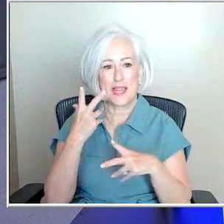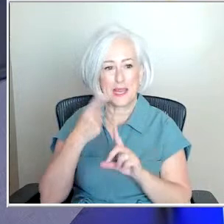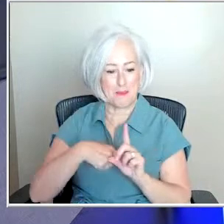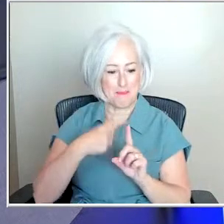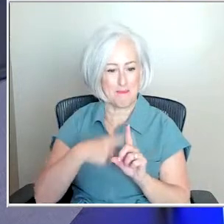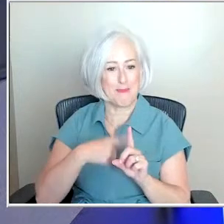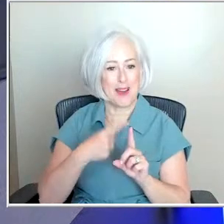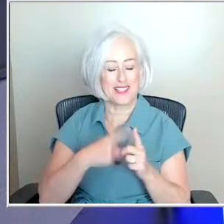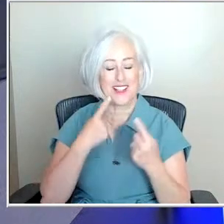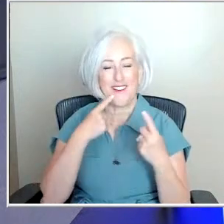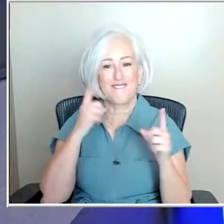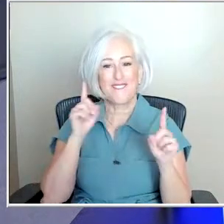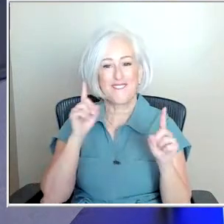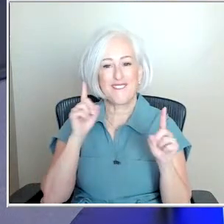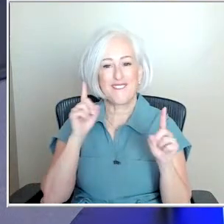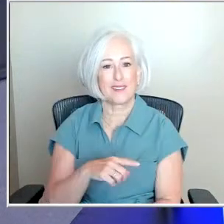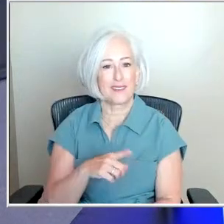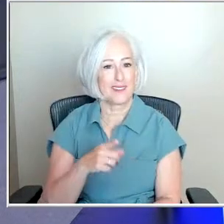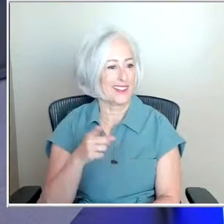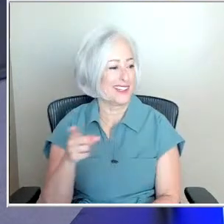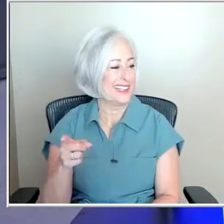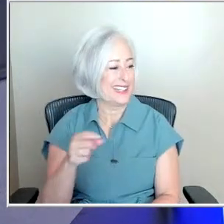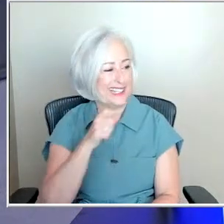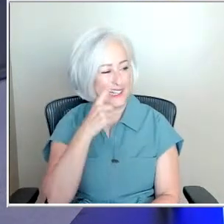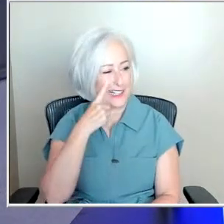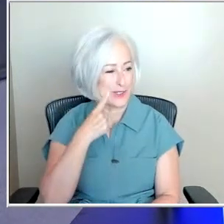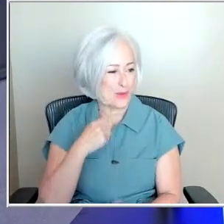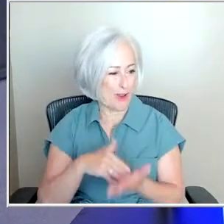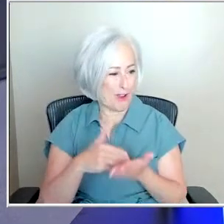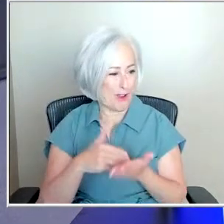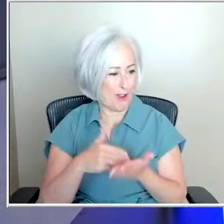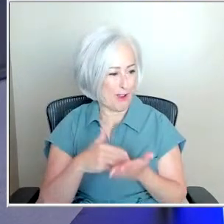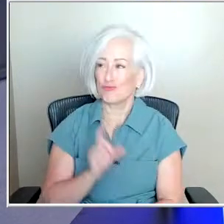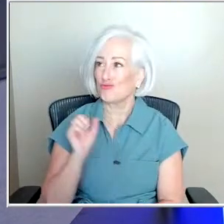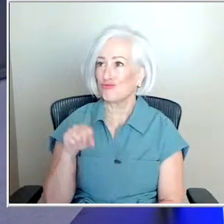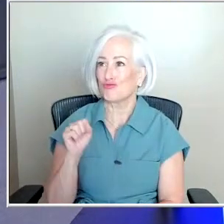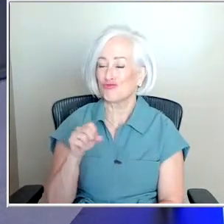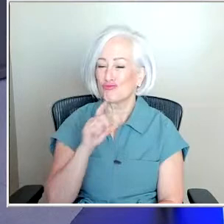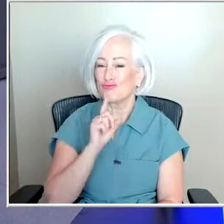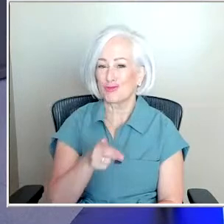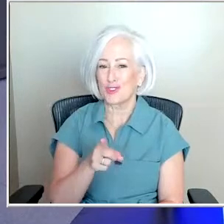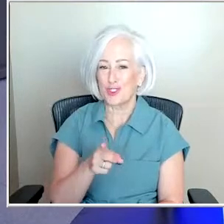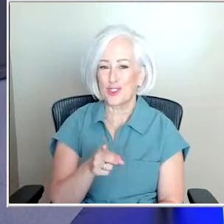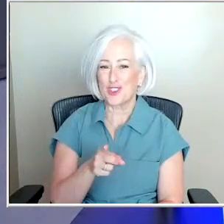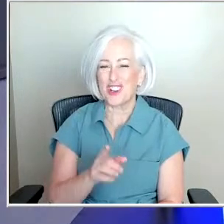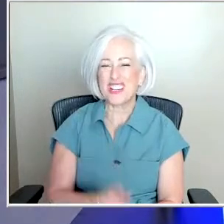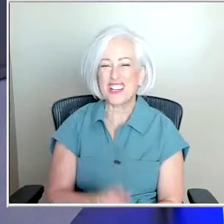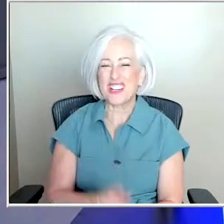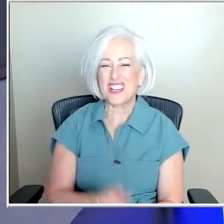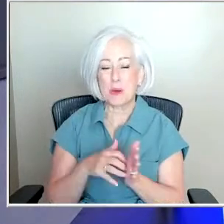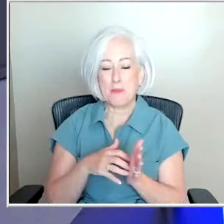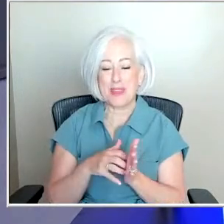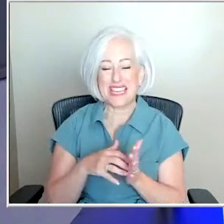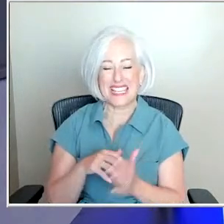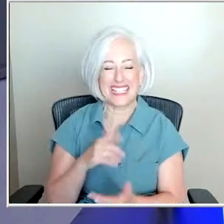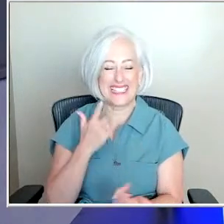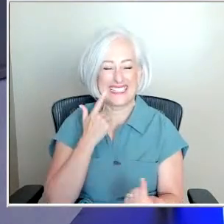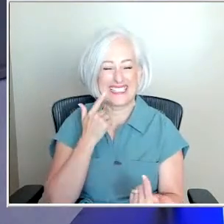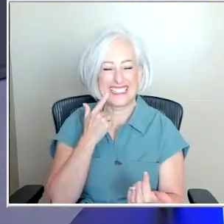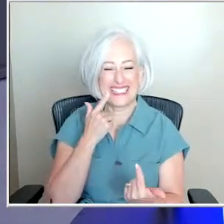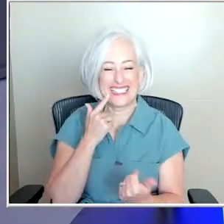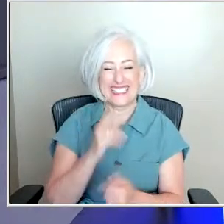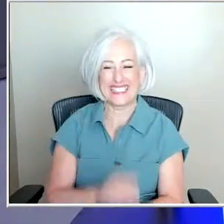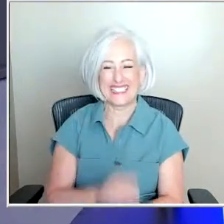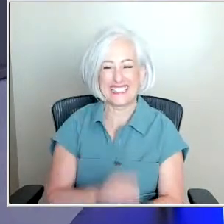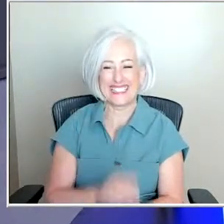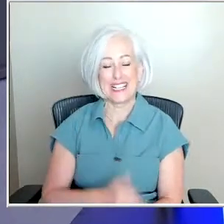it takes a lot to make this guy cry over here. Yes, it's very wimpy. We'll do it again. Wimpy. You're wimpy. Okay, we love a good wimpy guy,